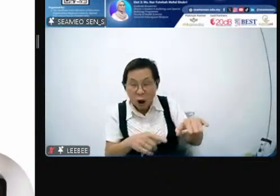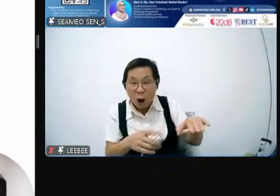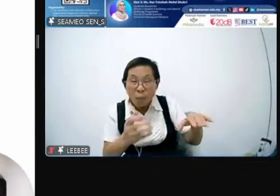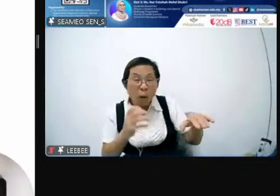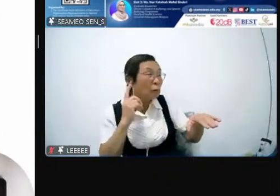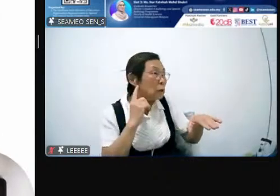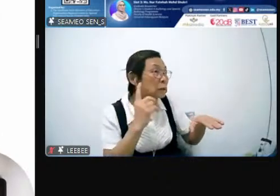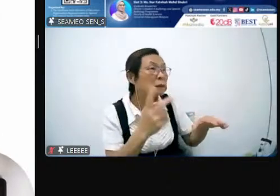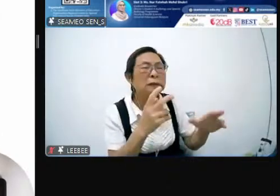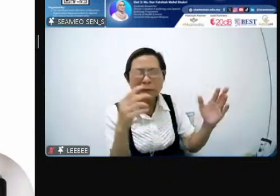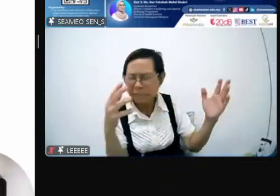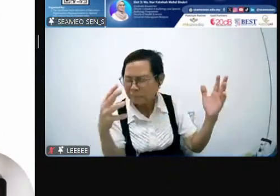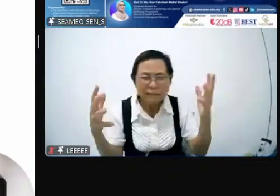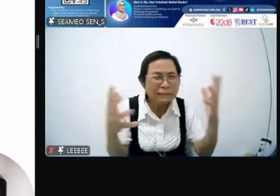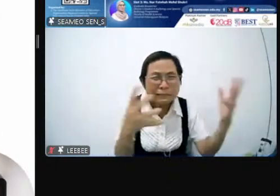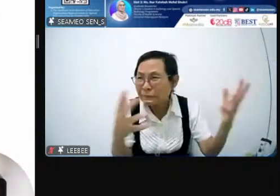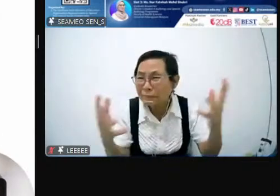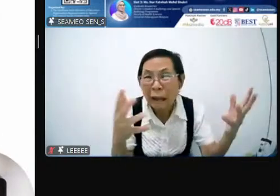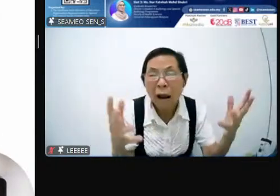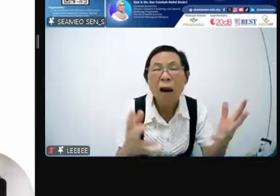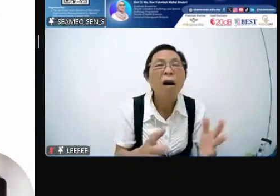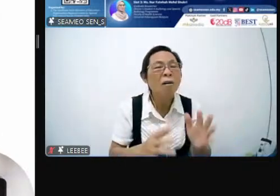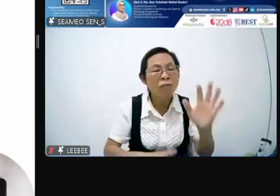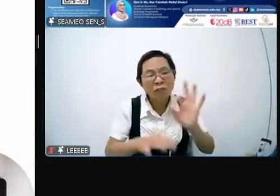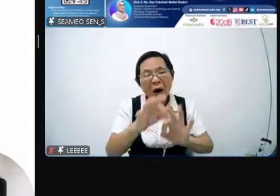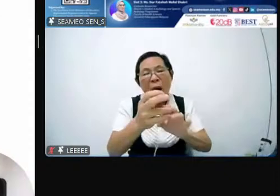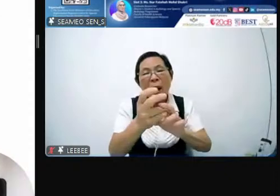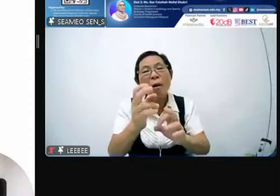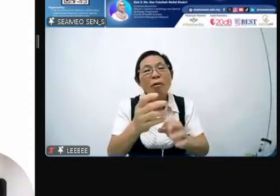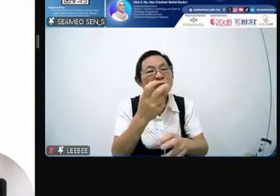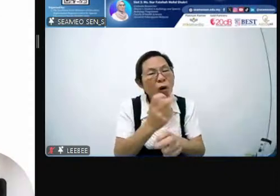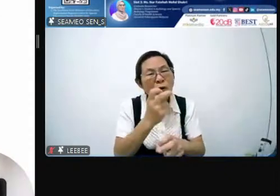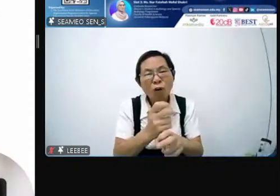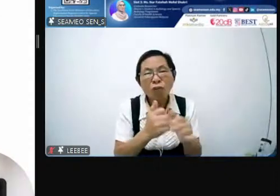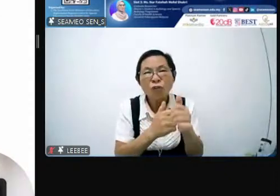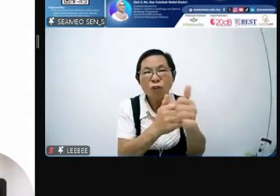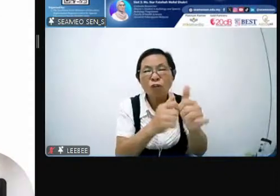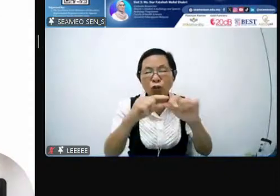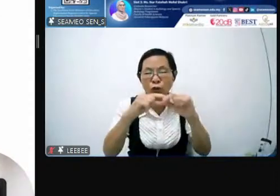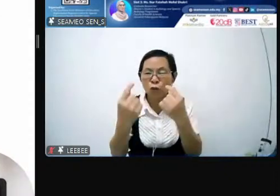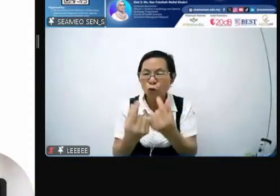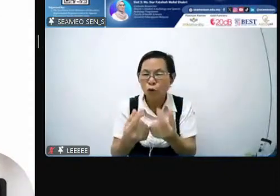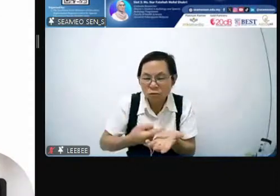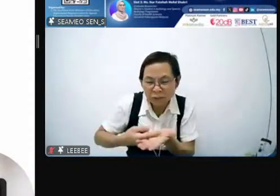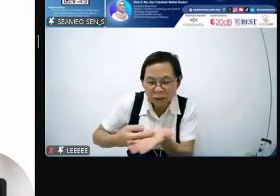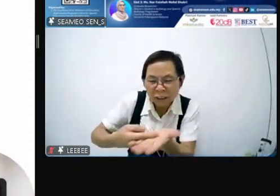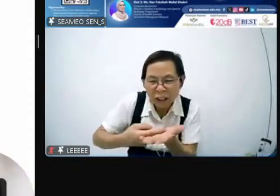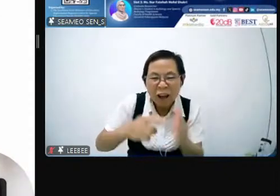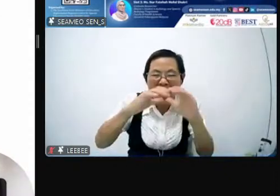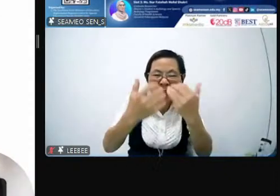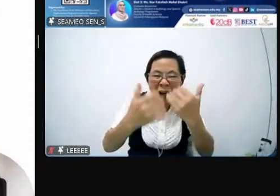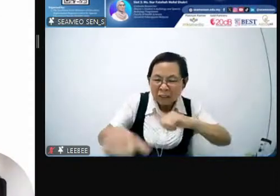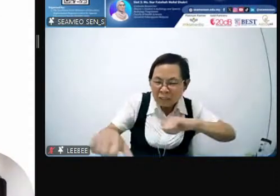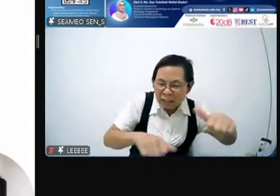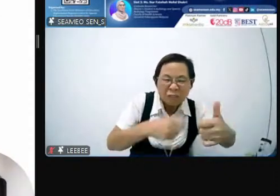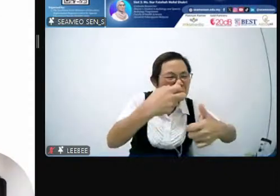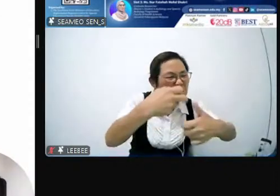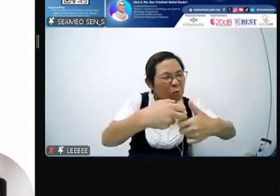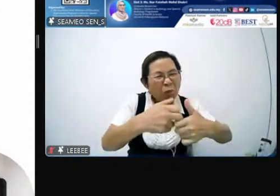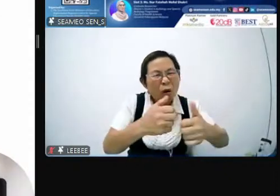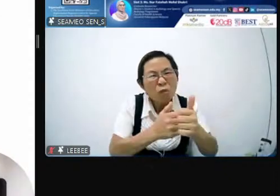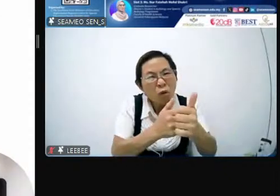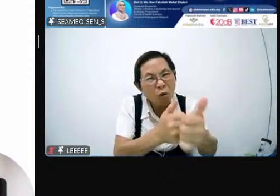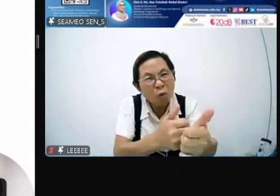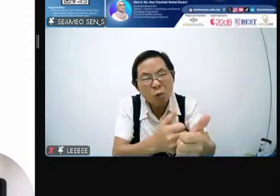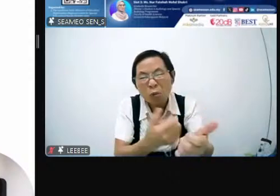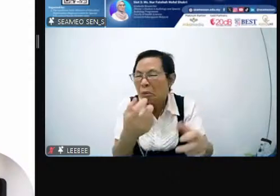So they might find it difficult to follow the group discussion, the class activities.